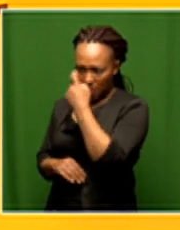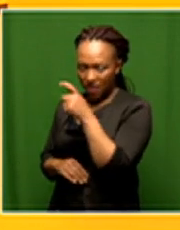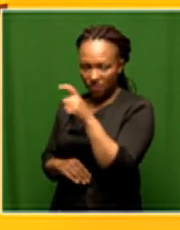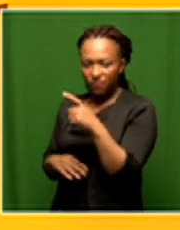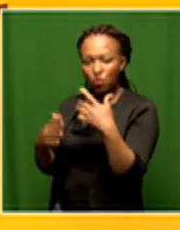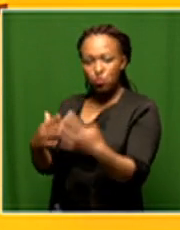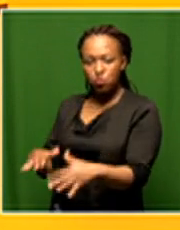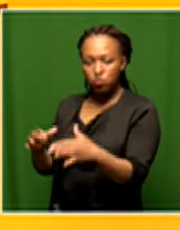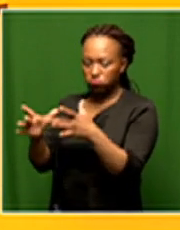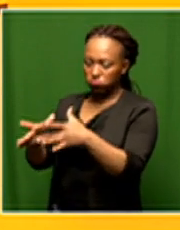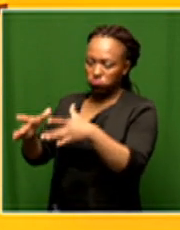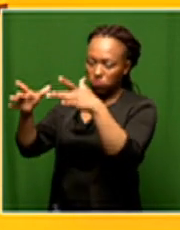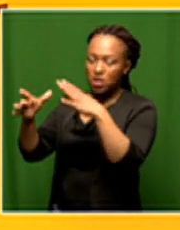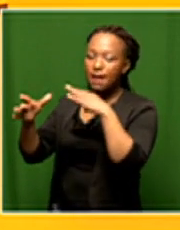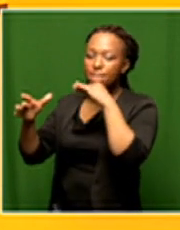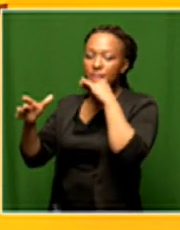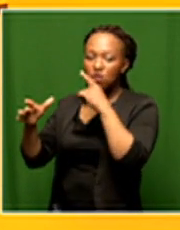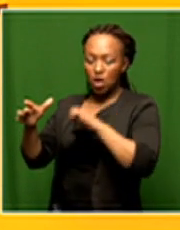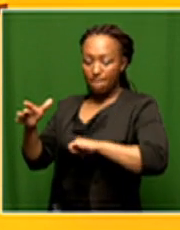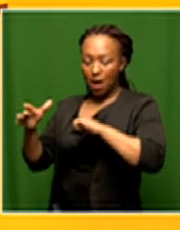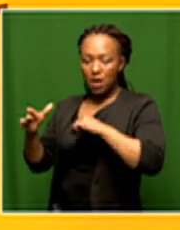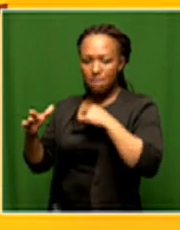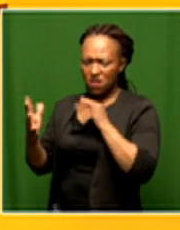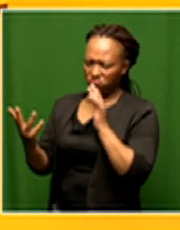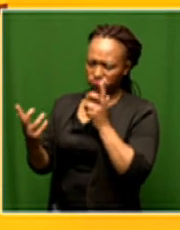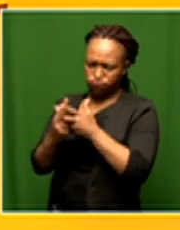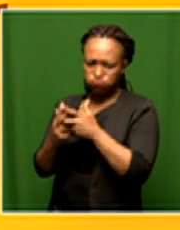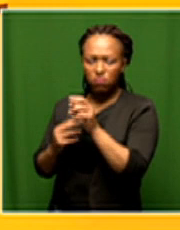the essence of what it really means to be proudly me?